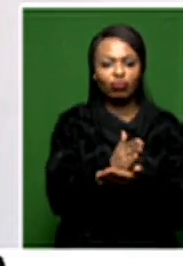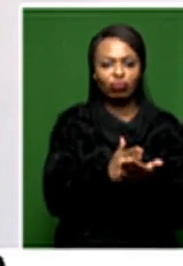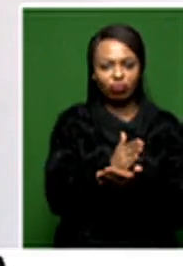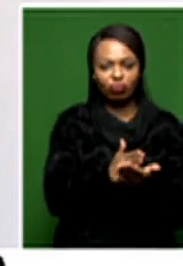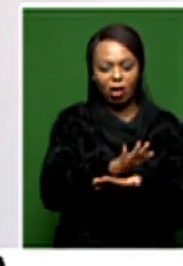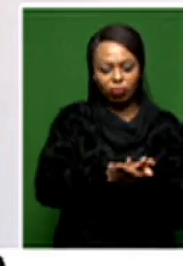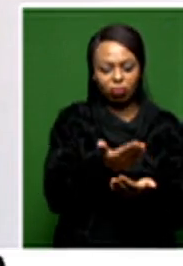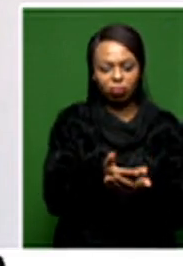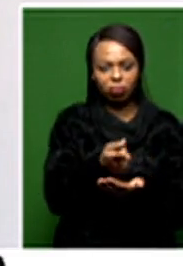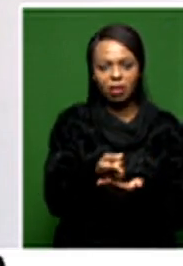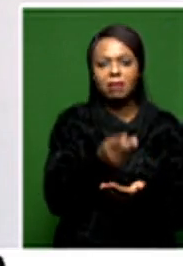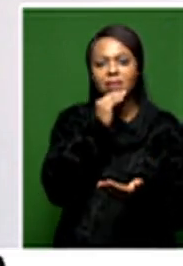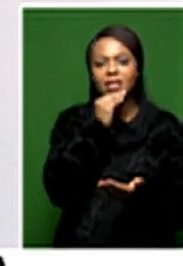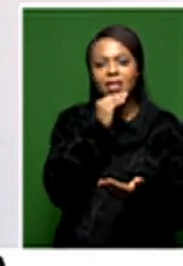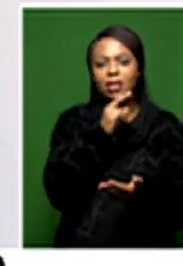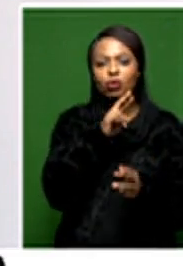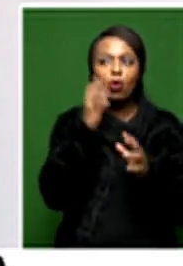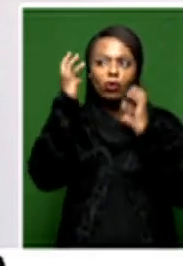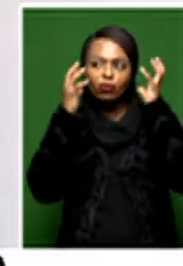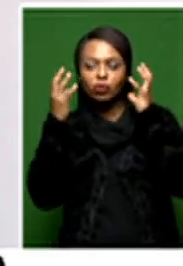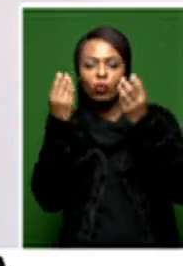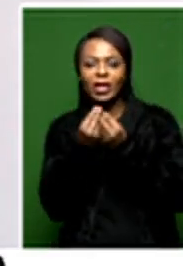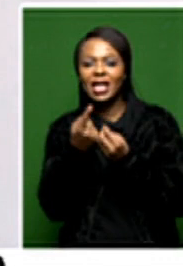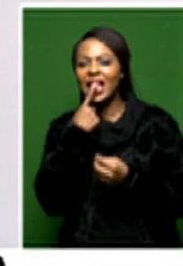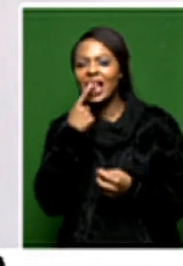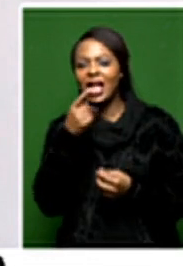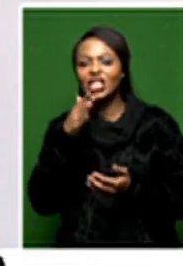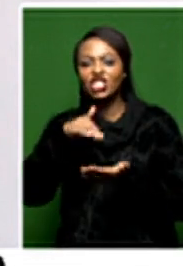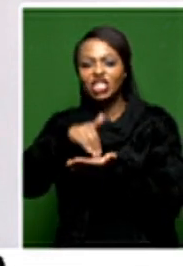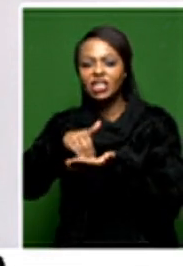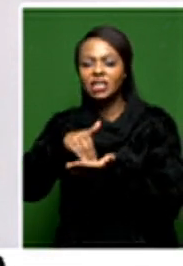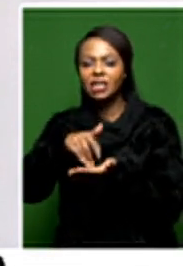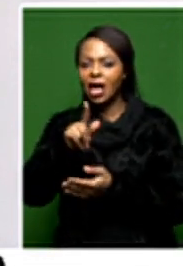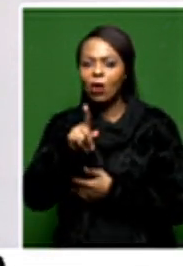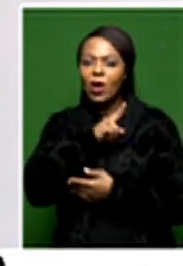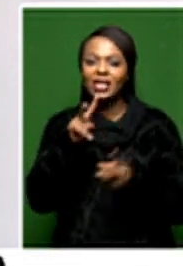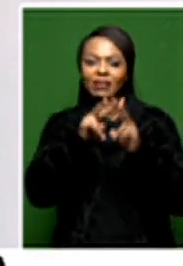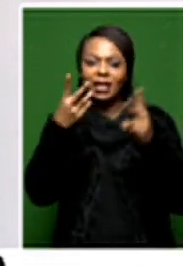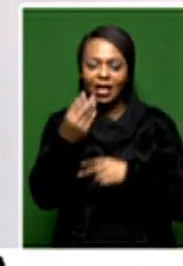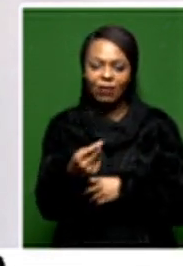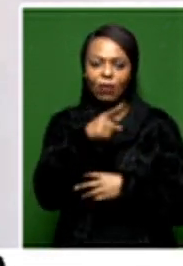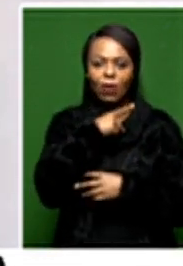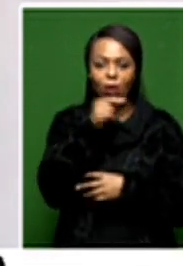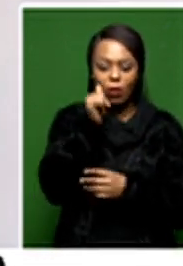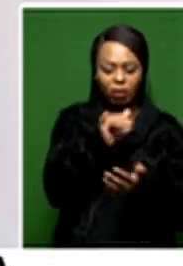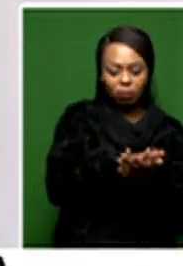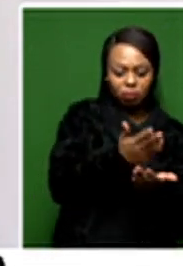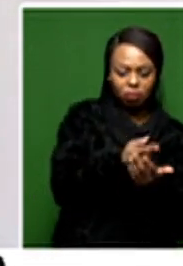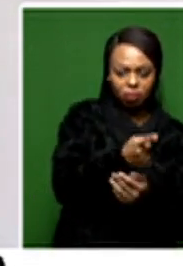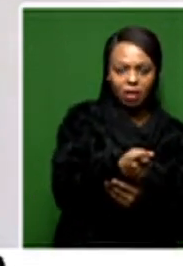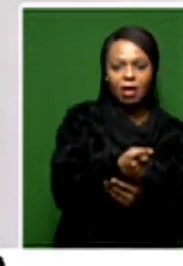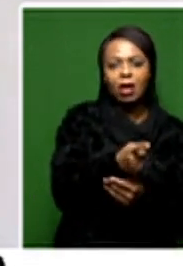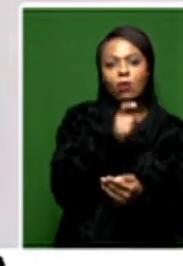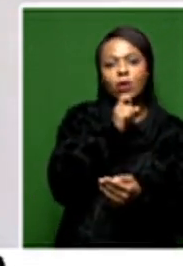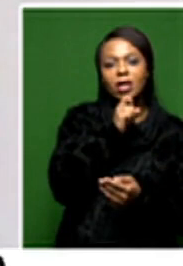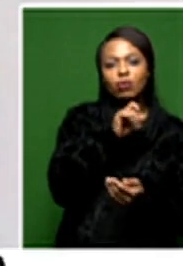should not be confused with the toasted cheese. It just tastes completely different. When that bread starts to toast on the fire, your aim with the